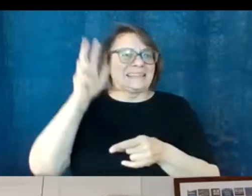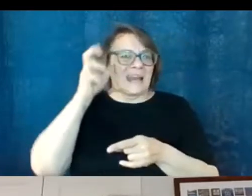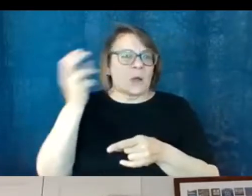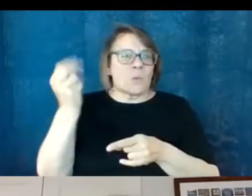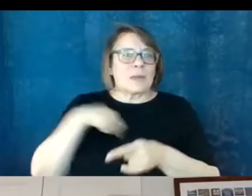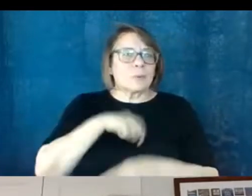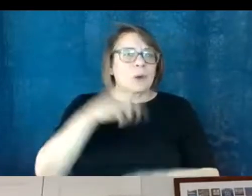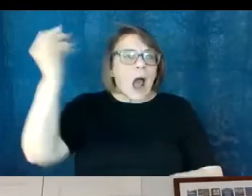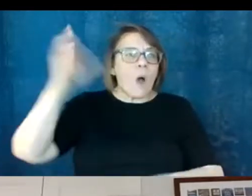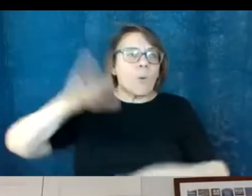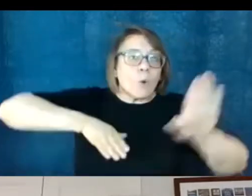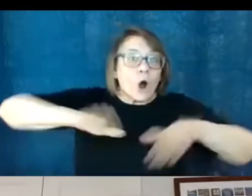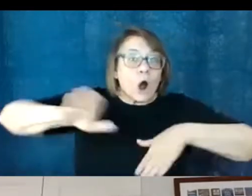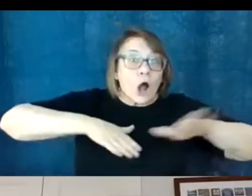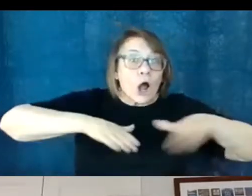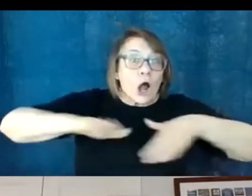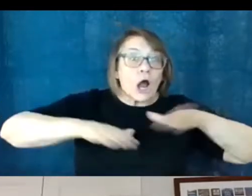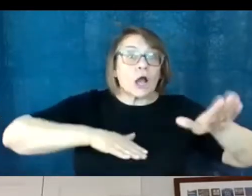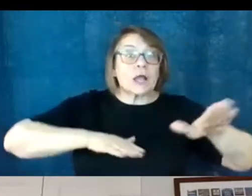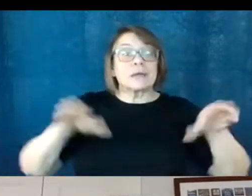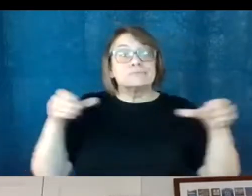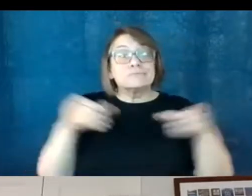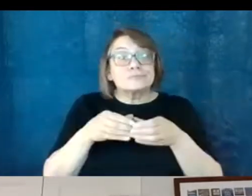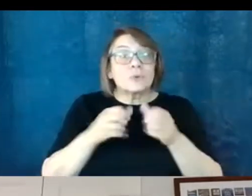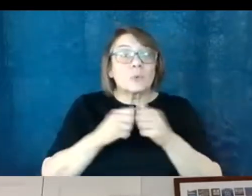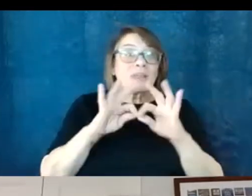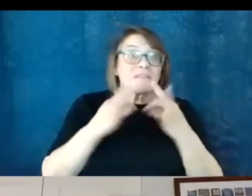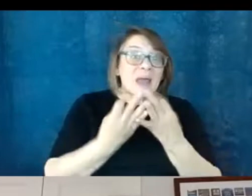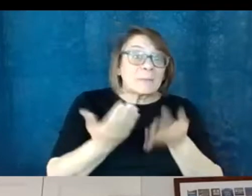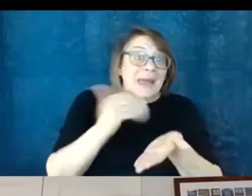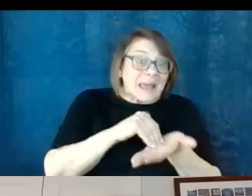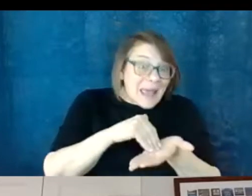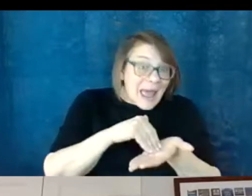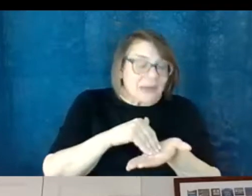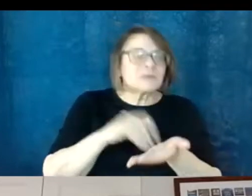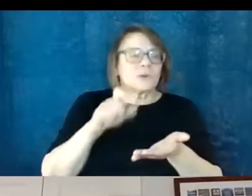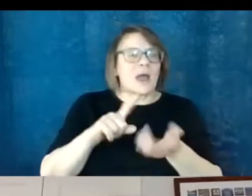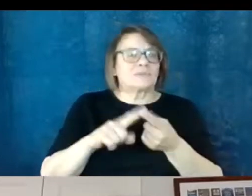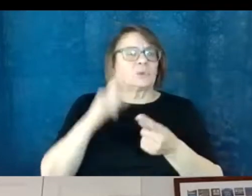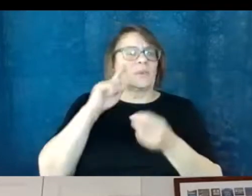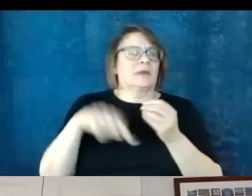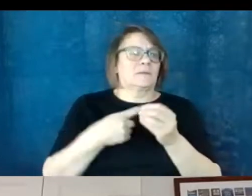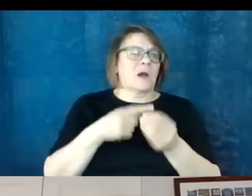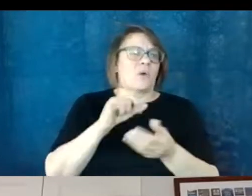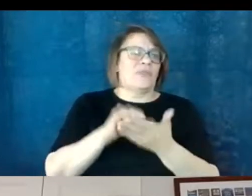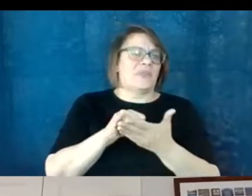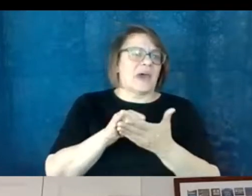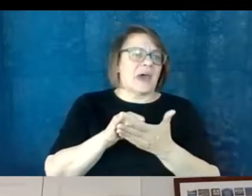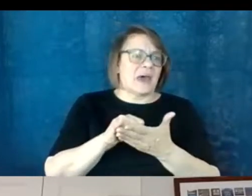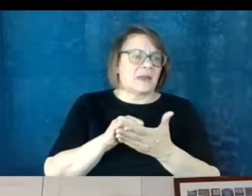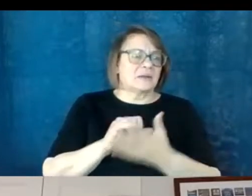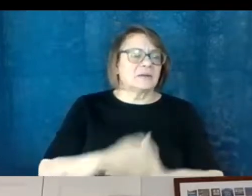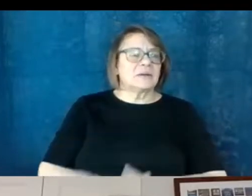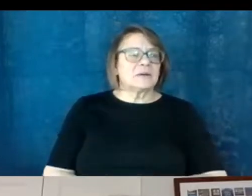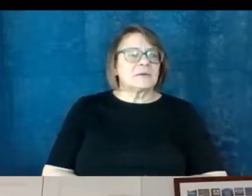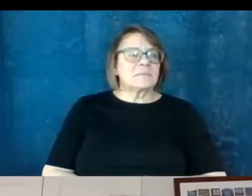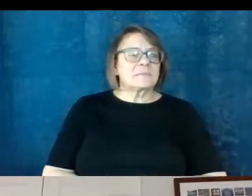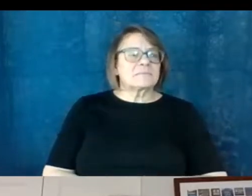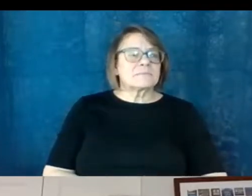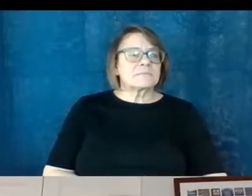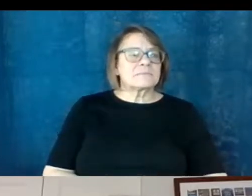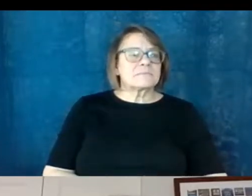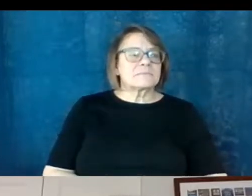and get back with family that we have to take into consideration.